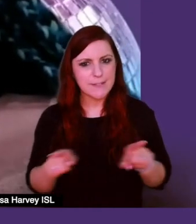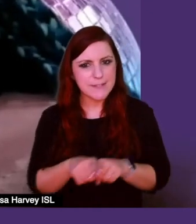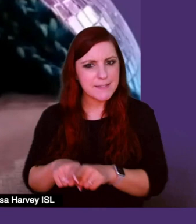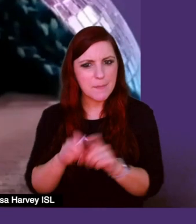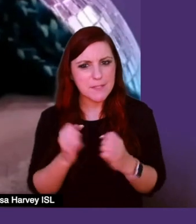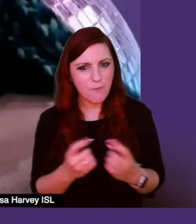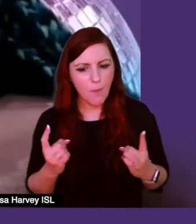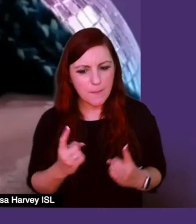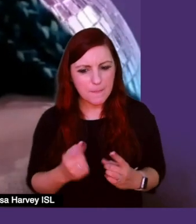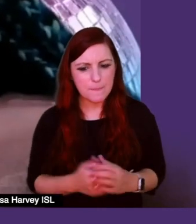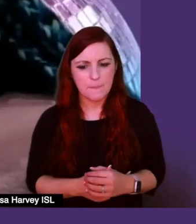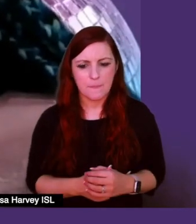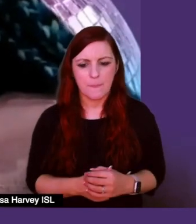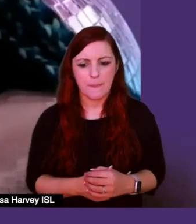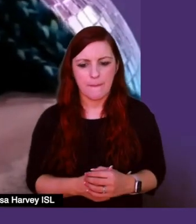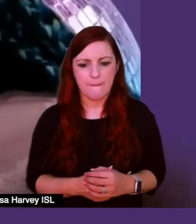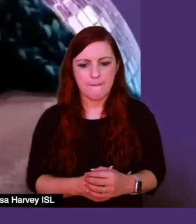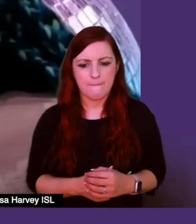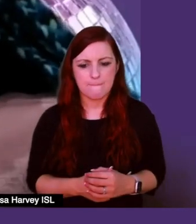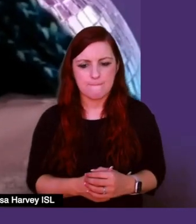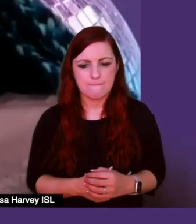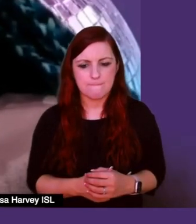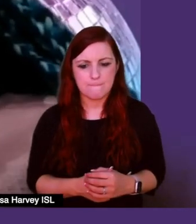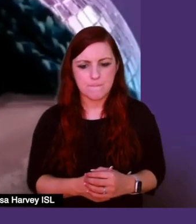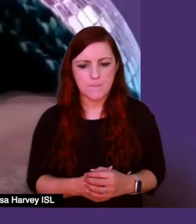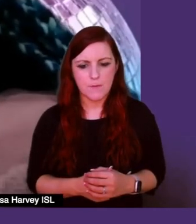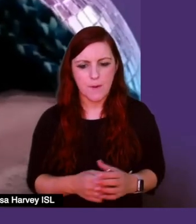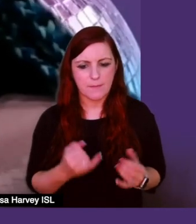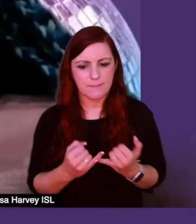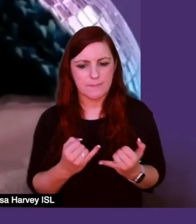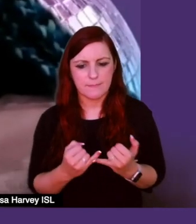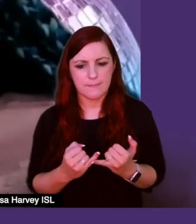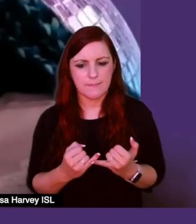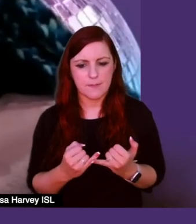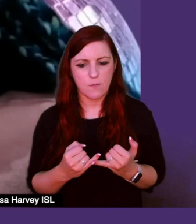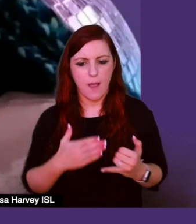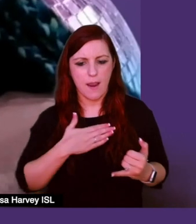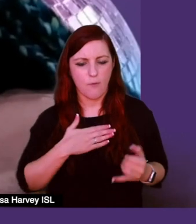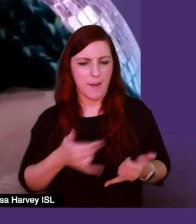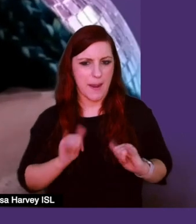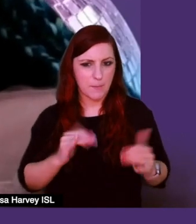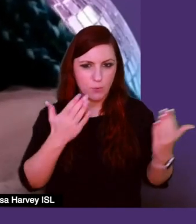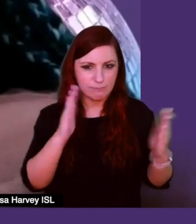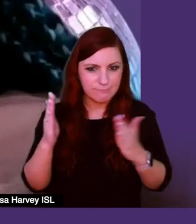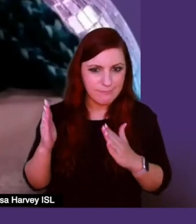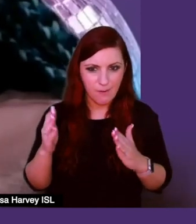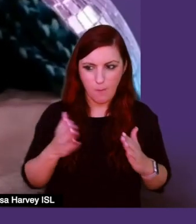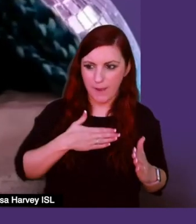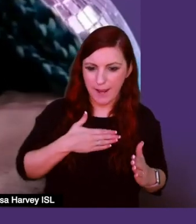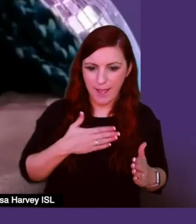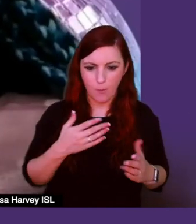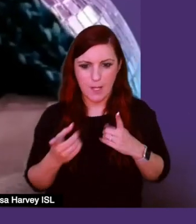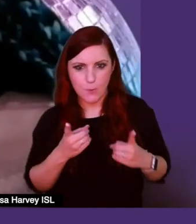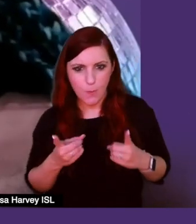like I was a 25-year-old girl, like this woman, and we could all just wear what we like, and we could all